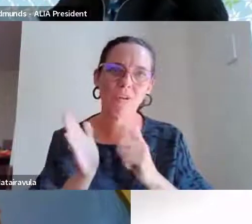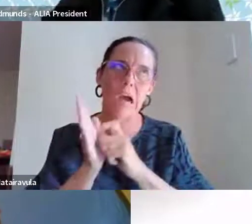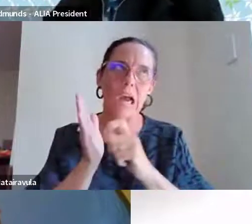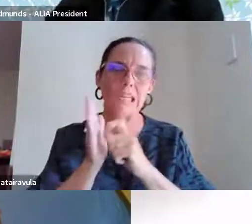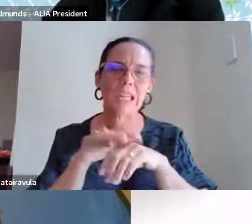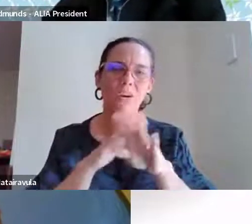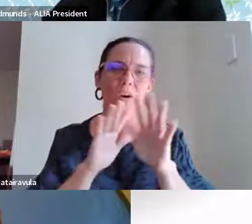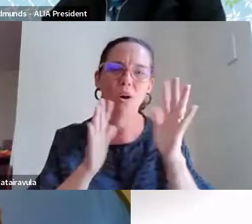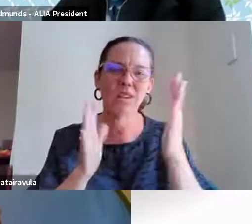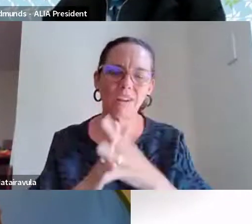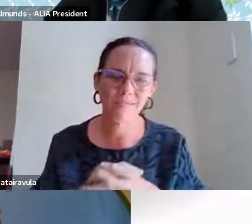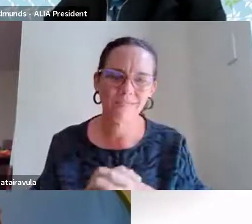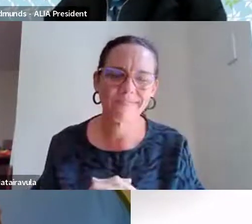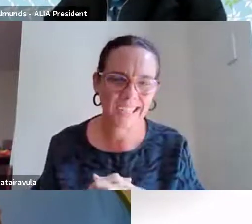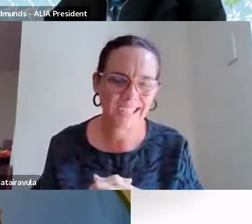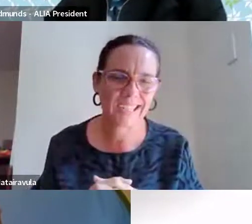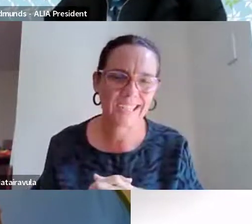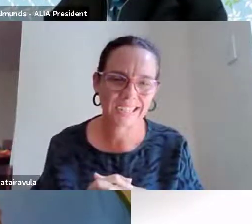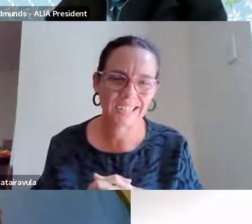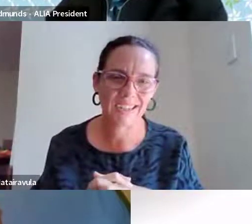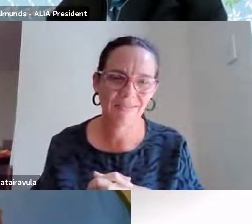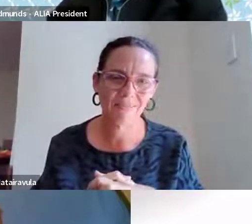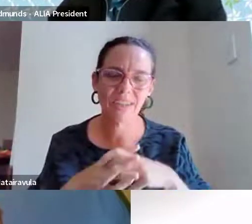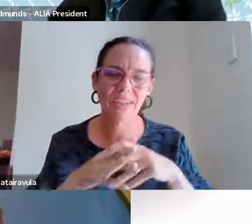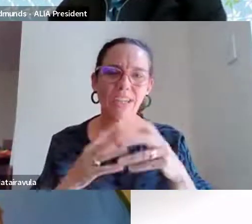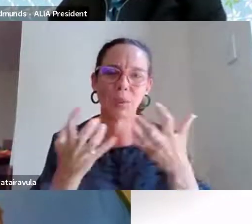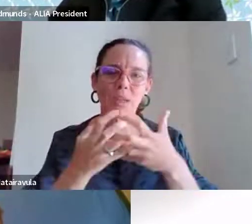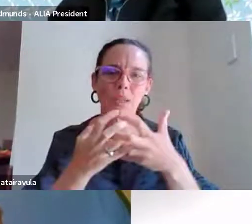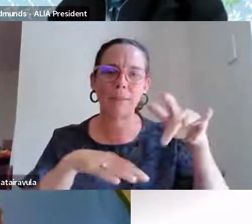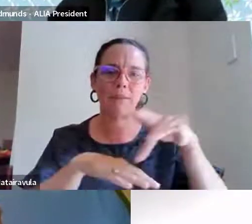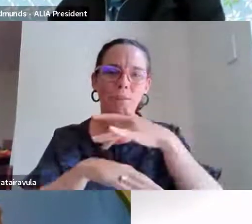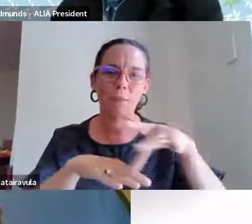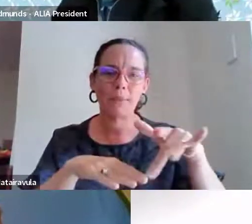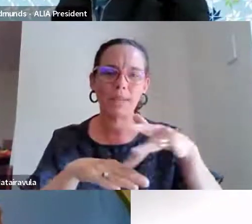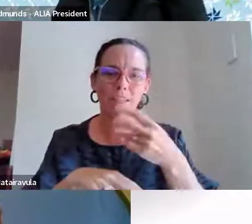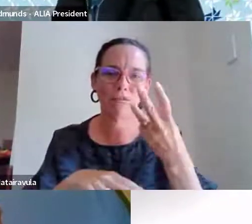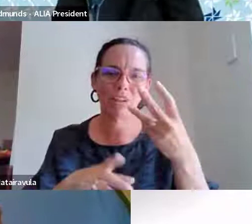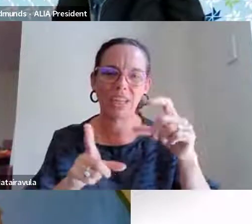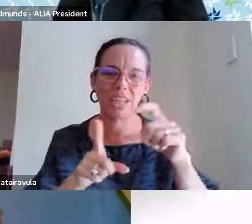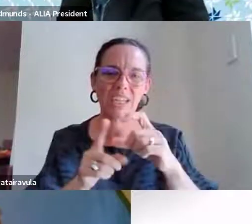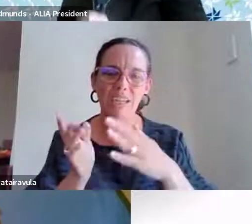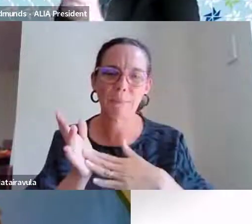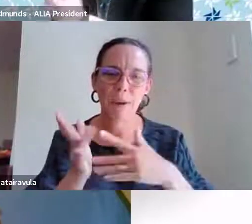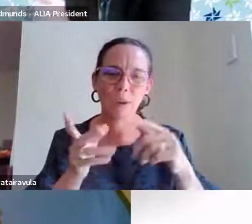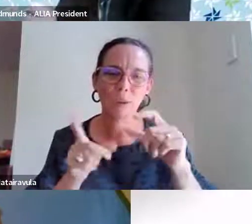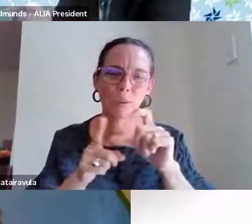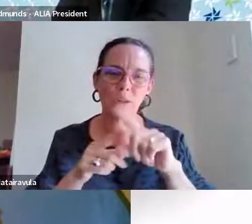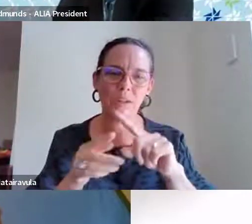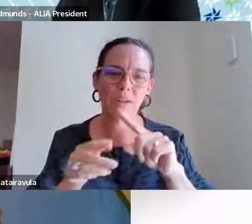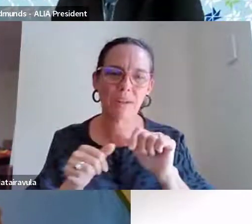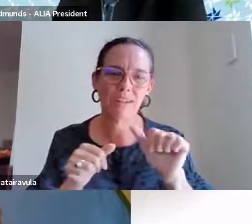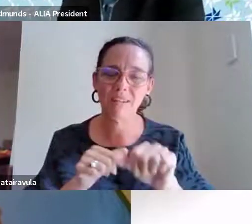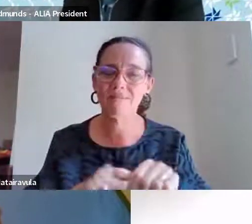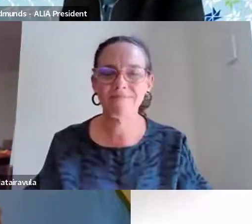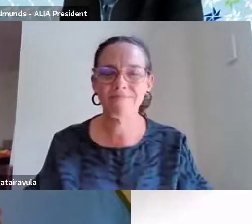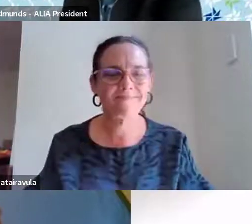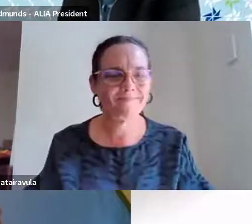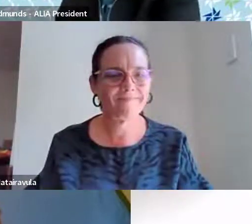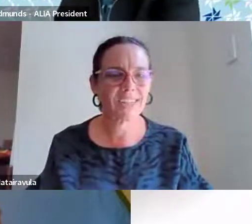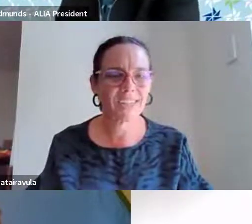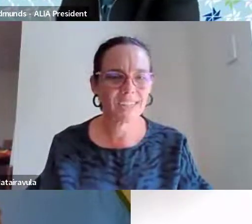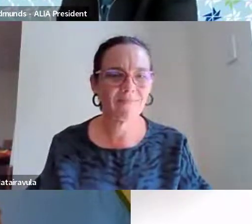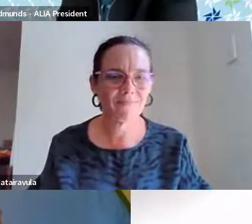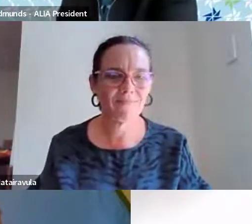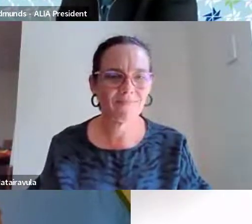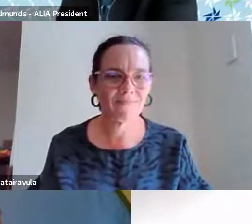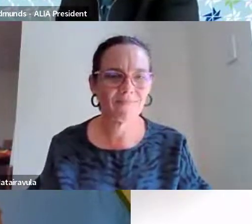are a number of elements. It's not just the hand shape. So it is very, very difficult to write the language. So that's why really it's a 3D